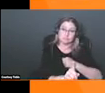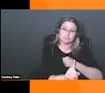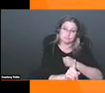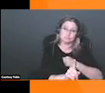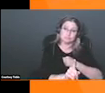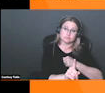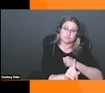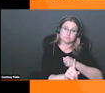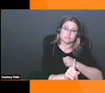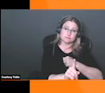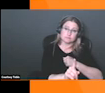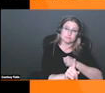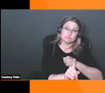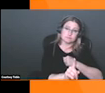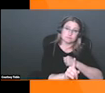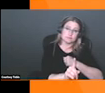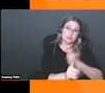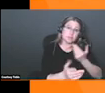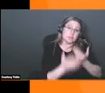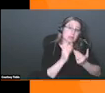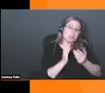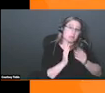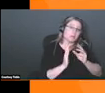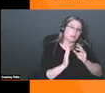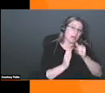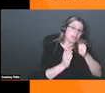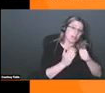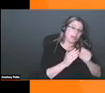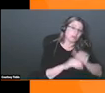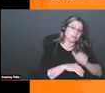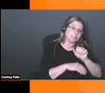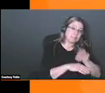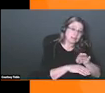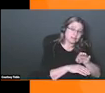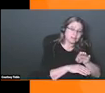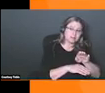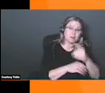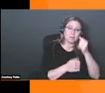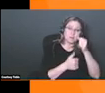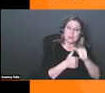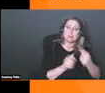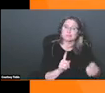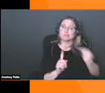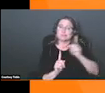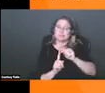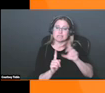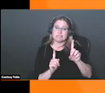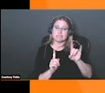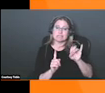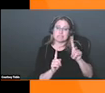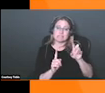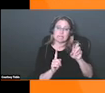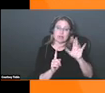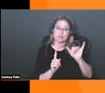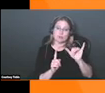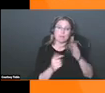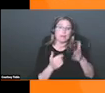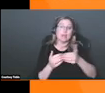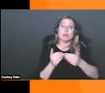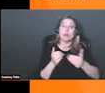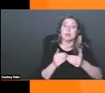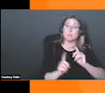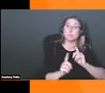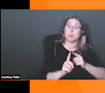focused on things that might appeal to their interests, going back to the discovery slide, and we wrote a letter of inquiry. Now, this letter of